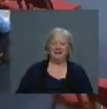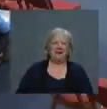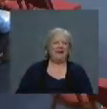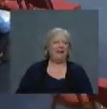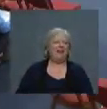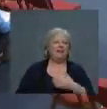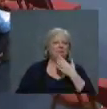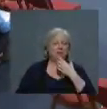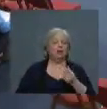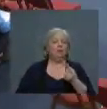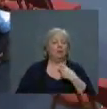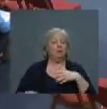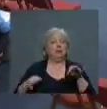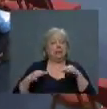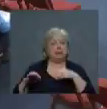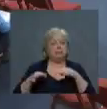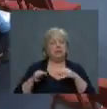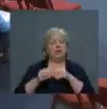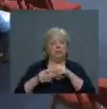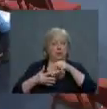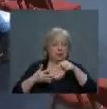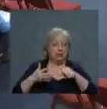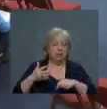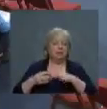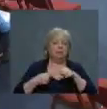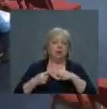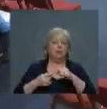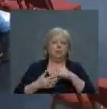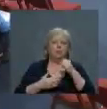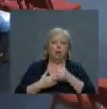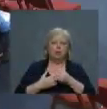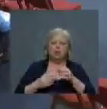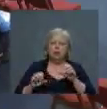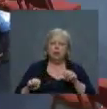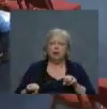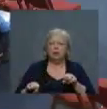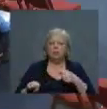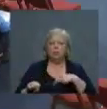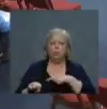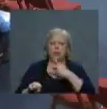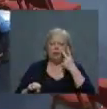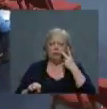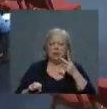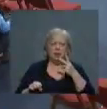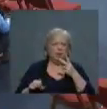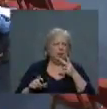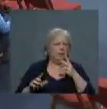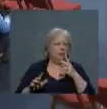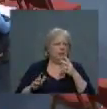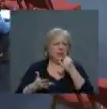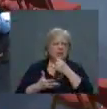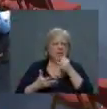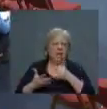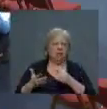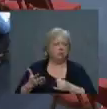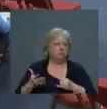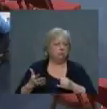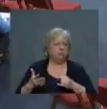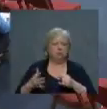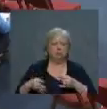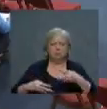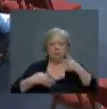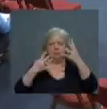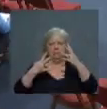Thanks for coming to explain the details of the project. Can we get the sketch up?